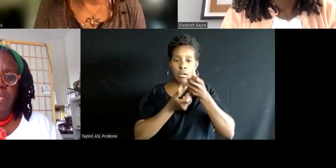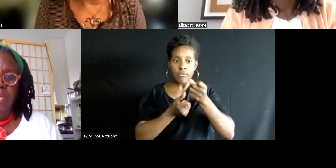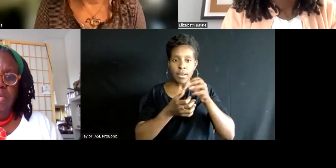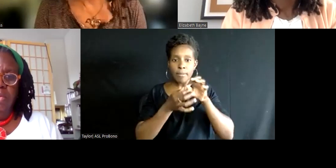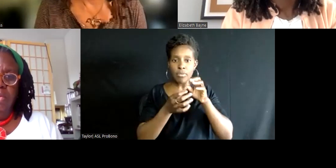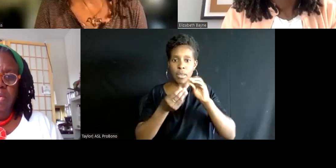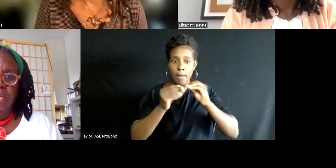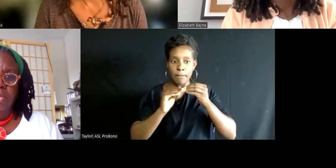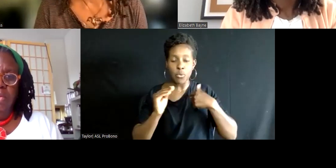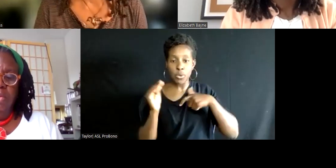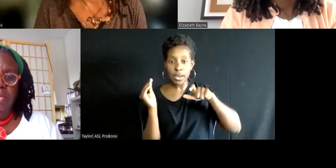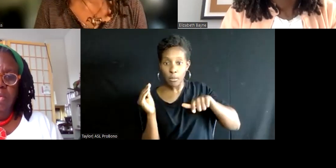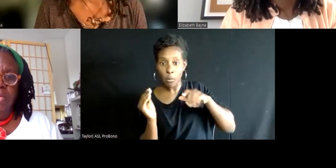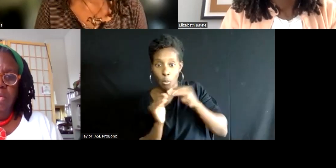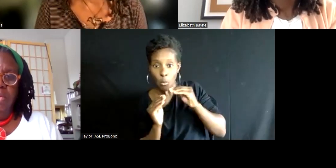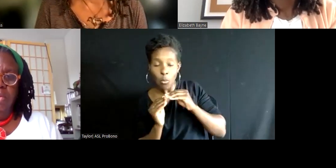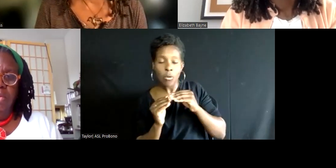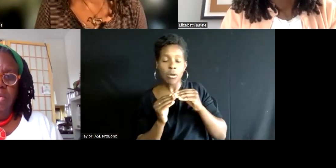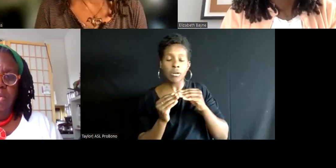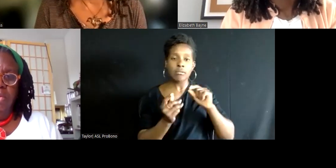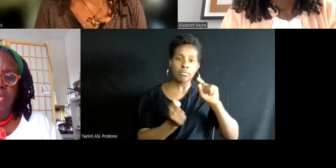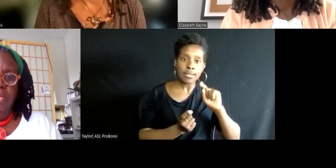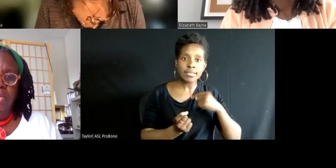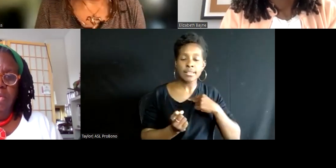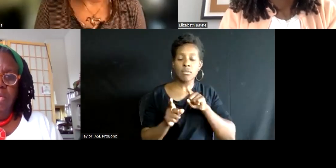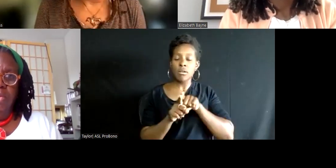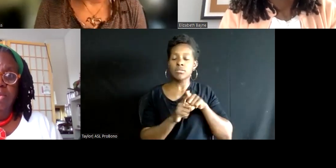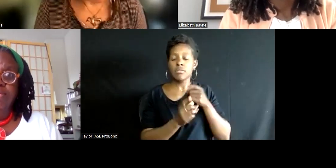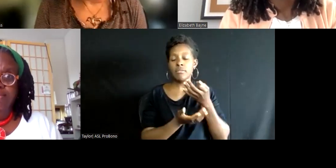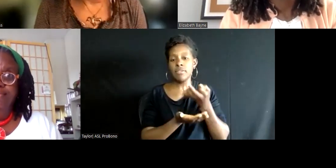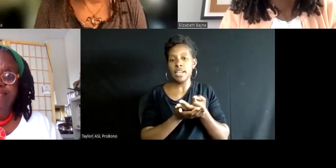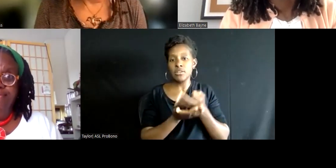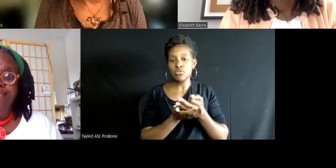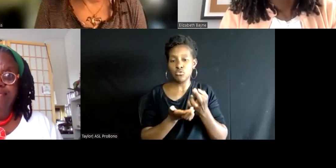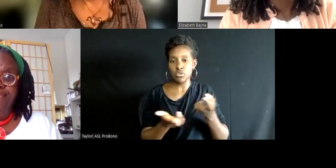more? And I believe financial